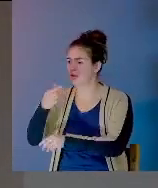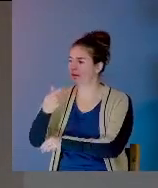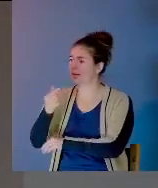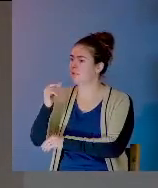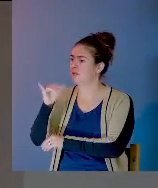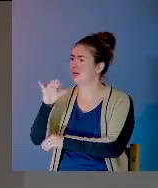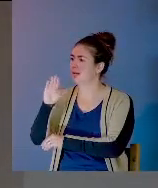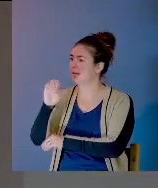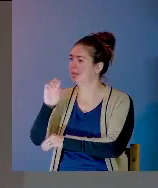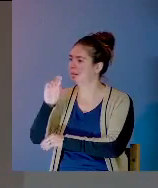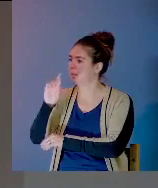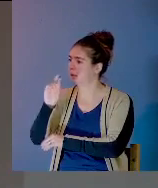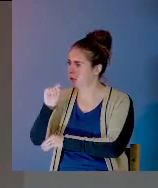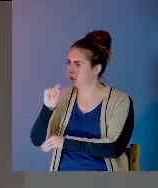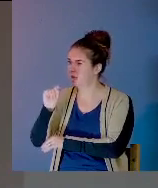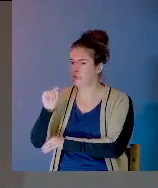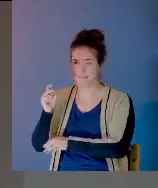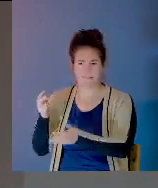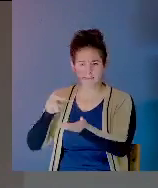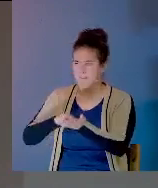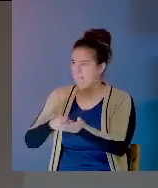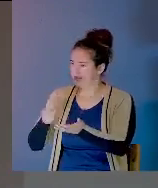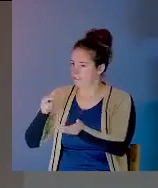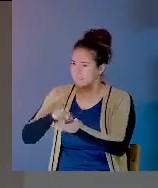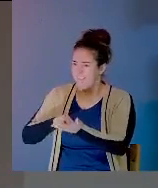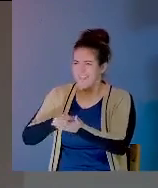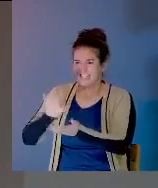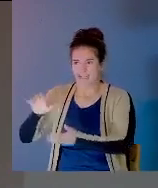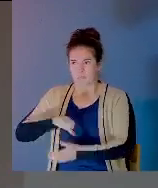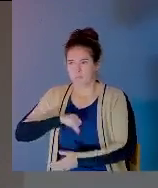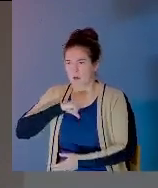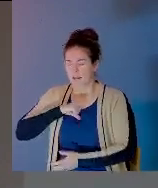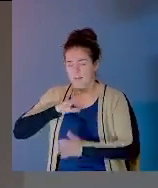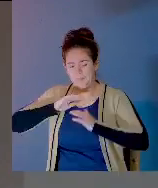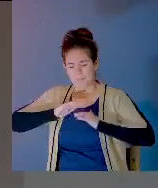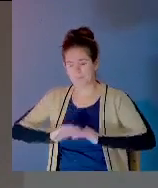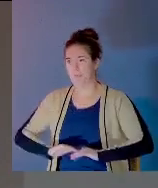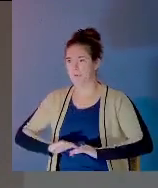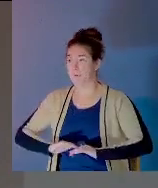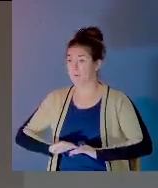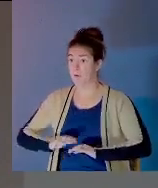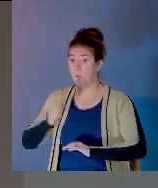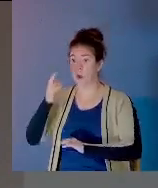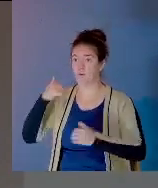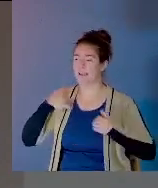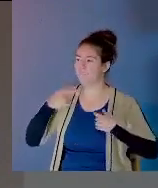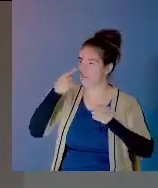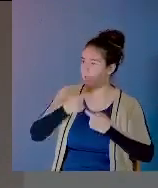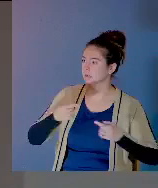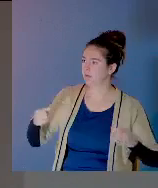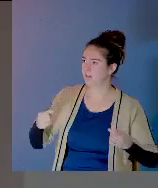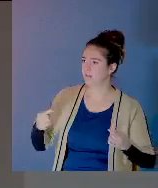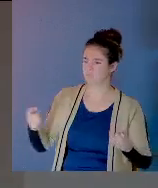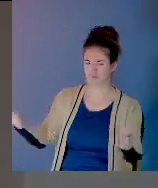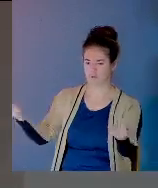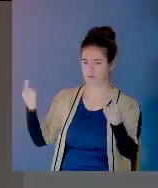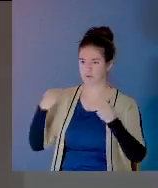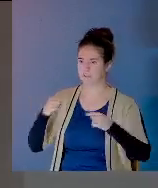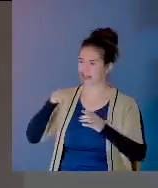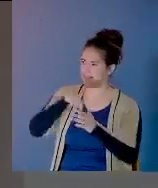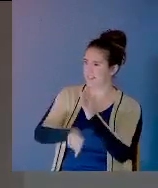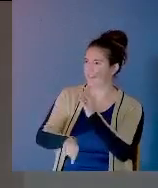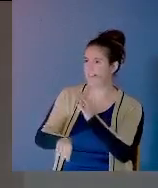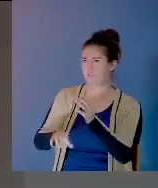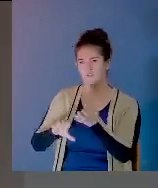and he let his pride down because we have an enemy that comes to kill, steal, and destroy. But the main thing that I've